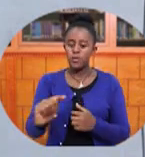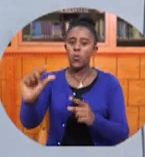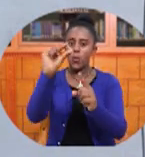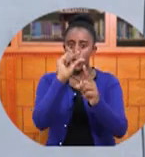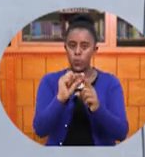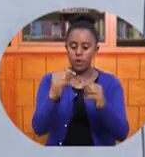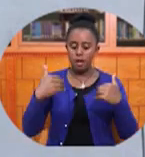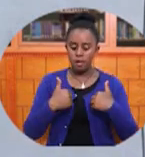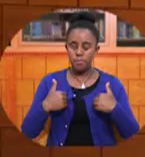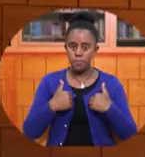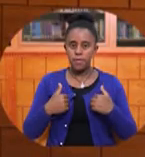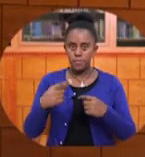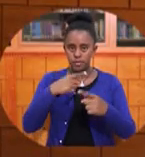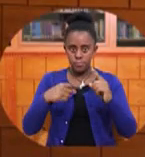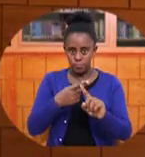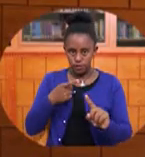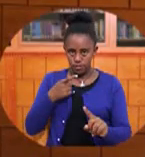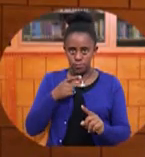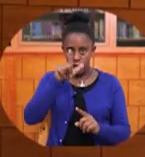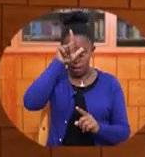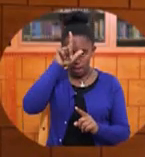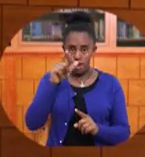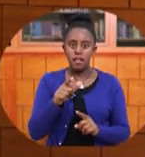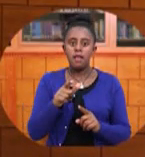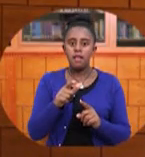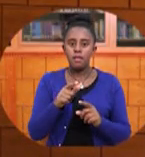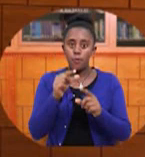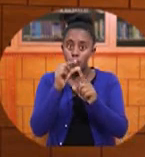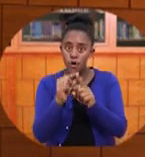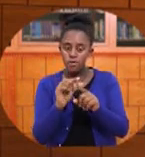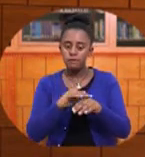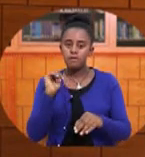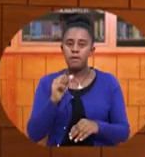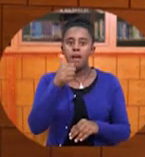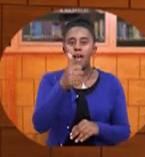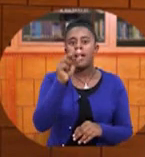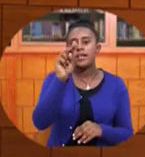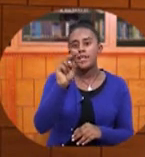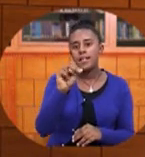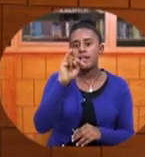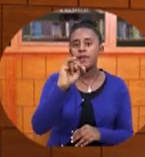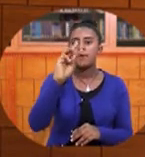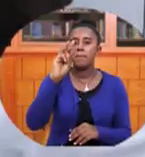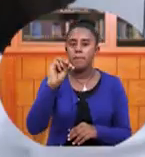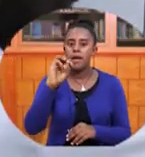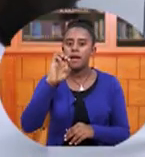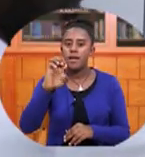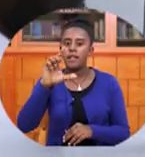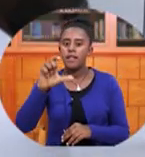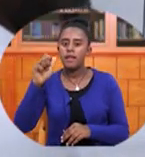The word animal is derived from a Latin word which is called animalia.